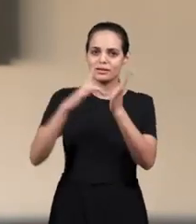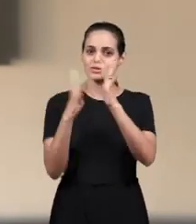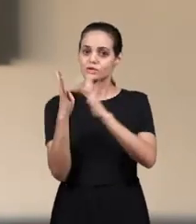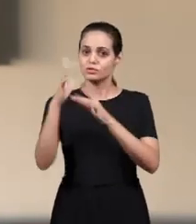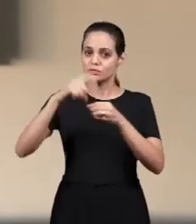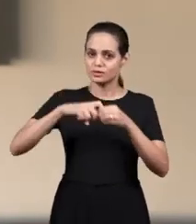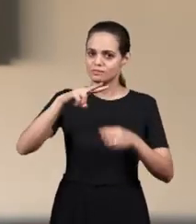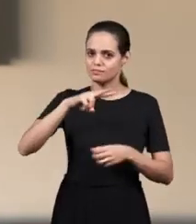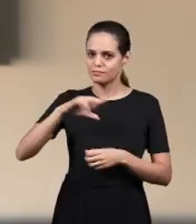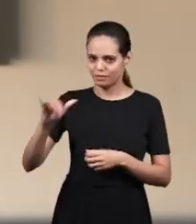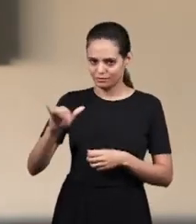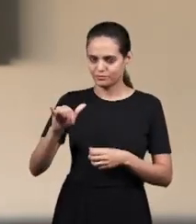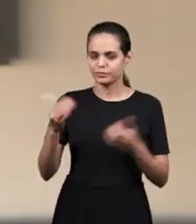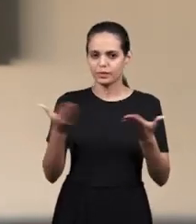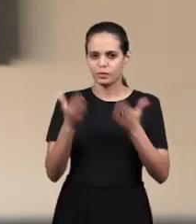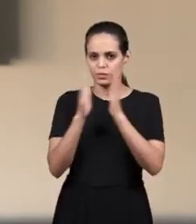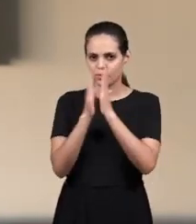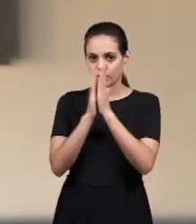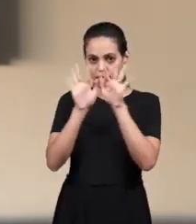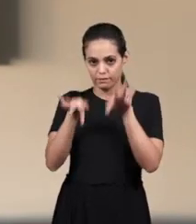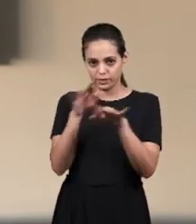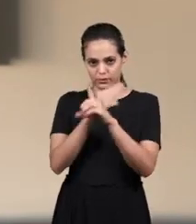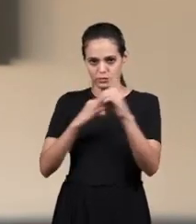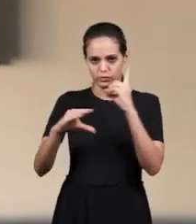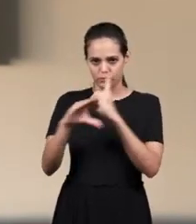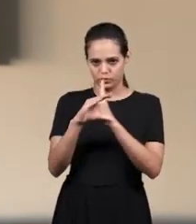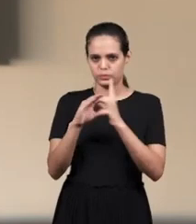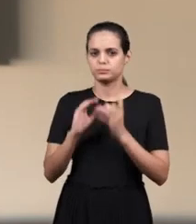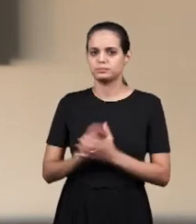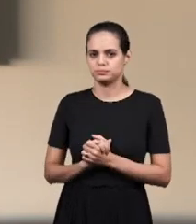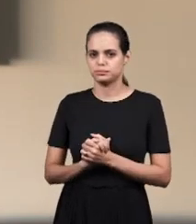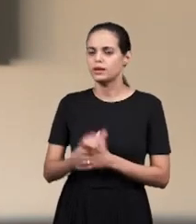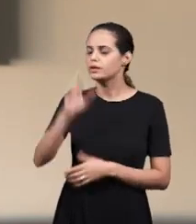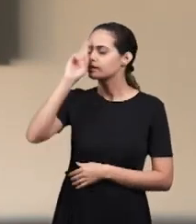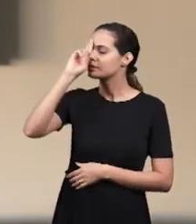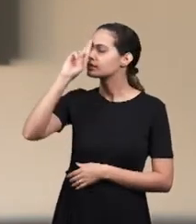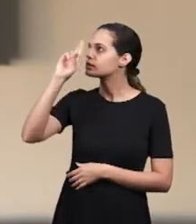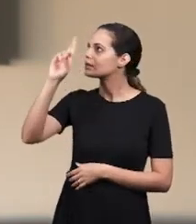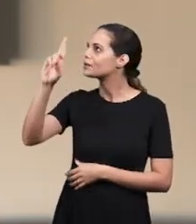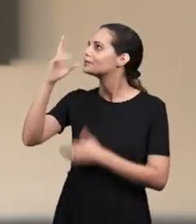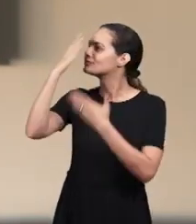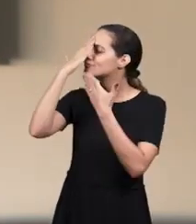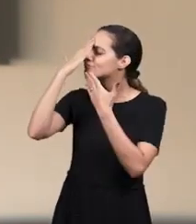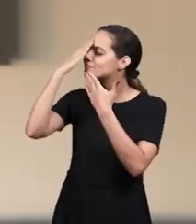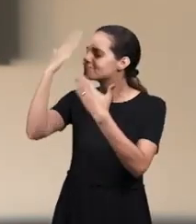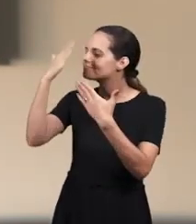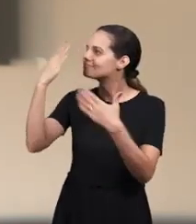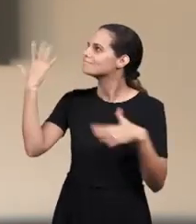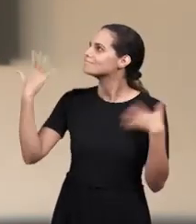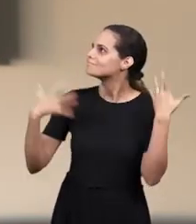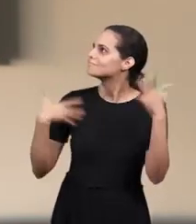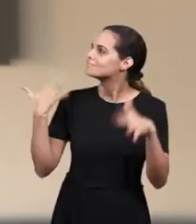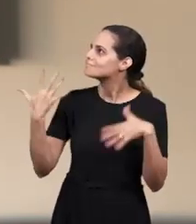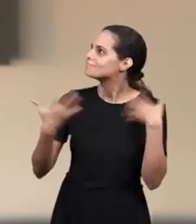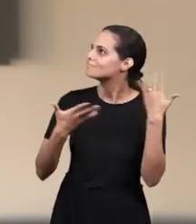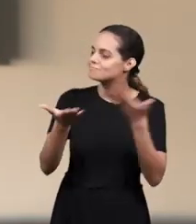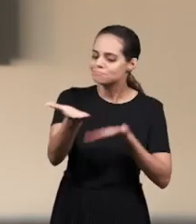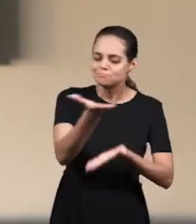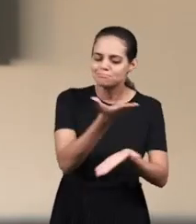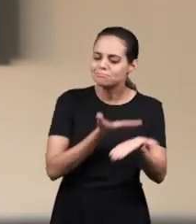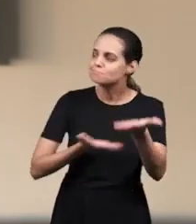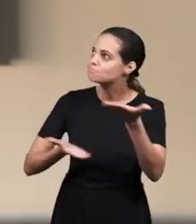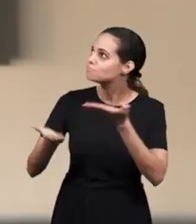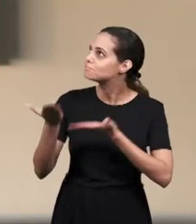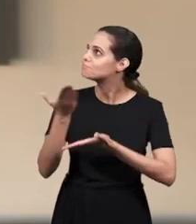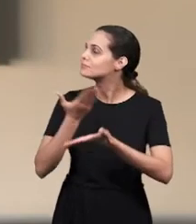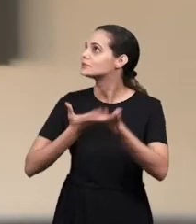you to watch this event with us and stay with us. Maranatha, the Lord Jesus comes. Let's pray, ending the service. Dear